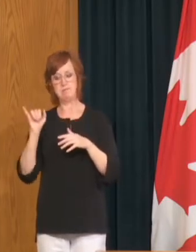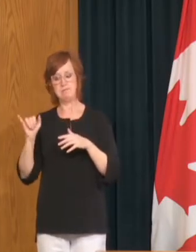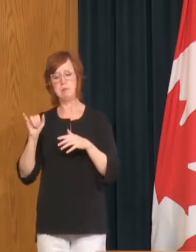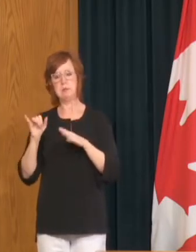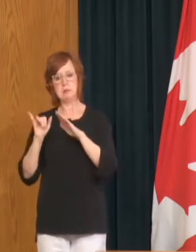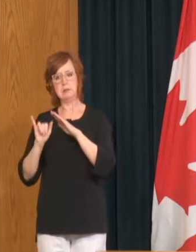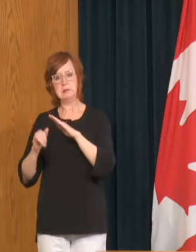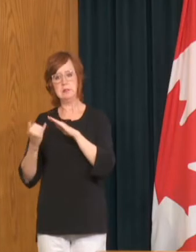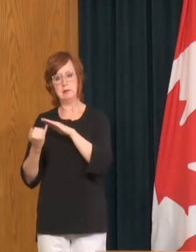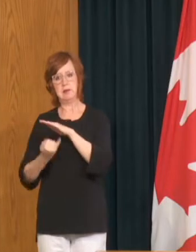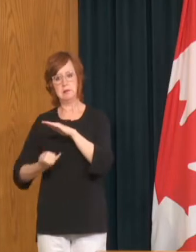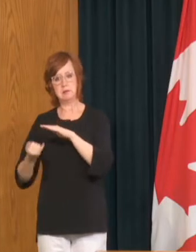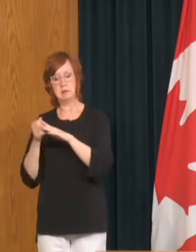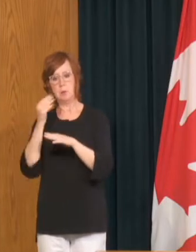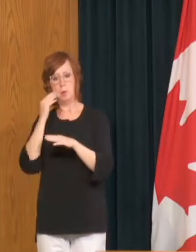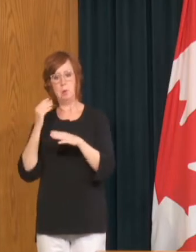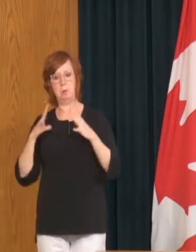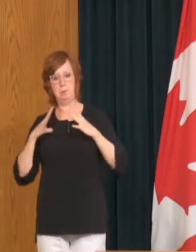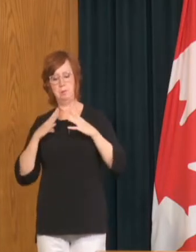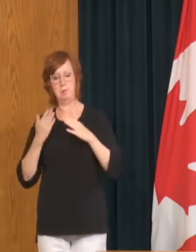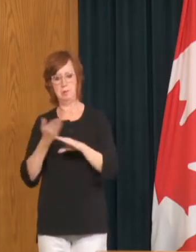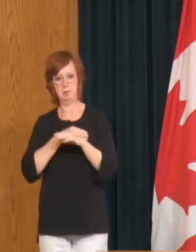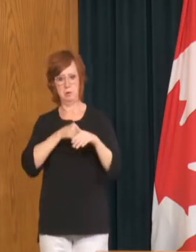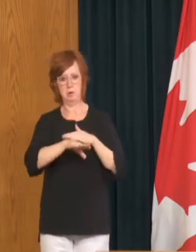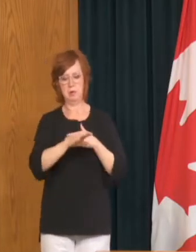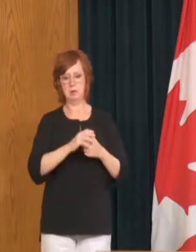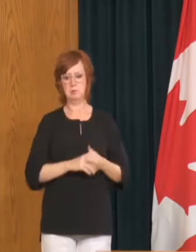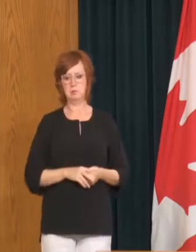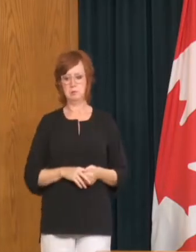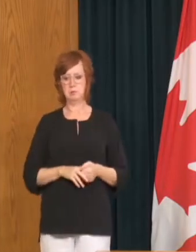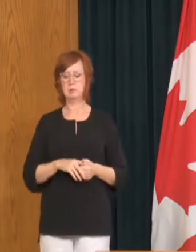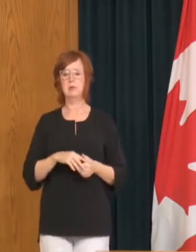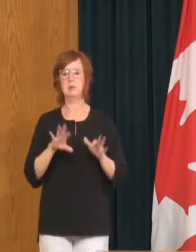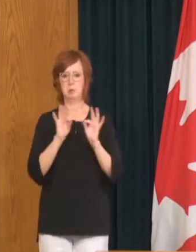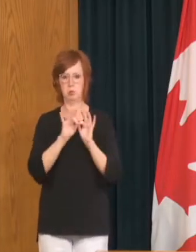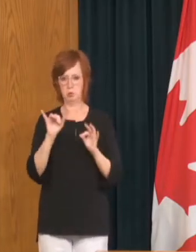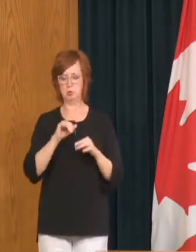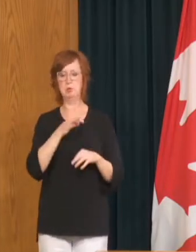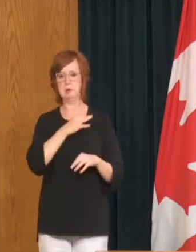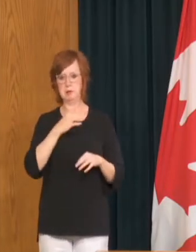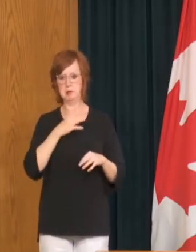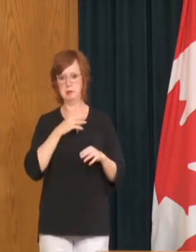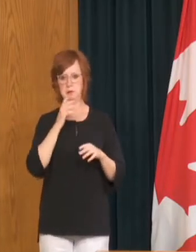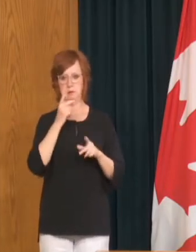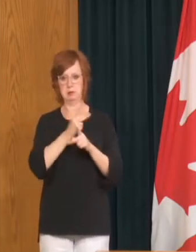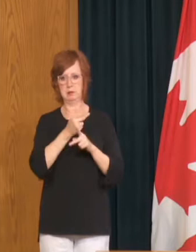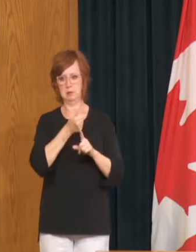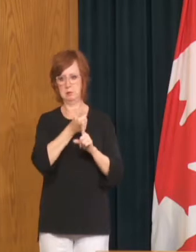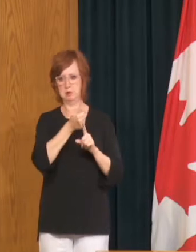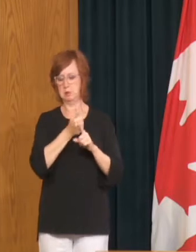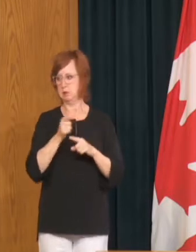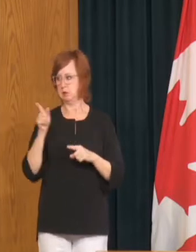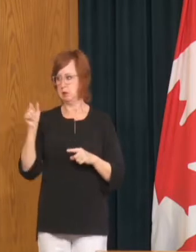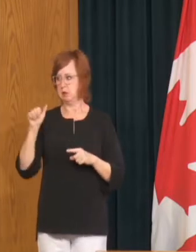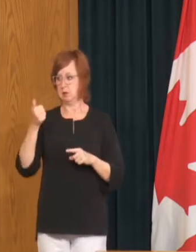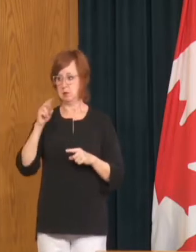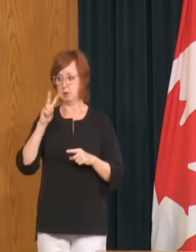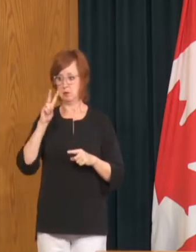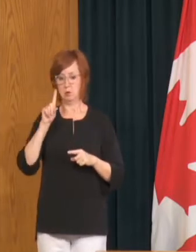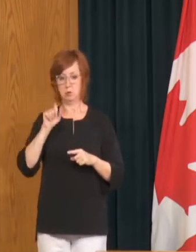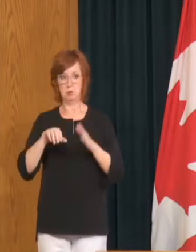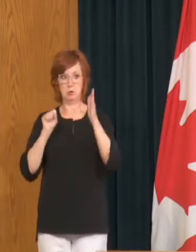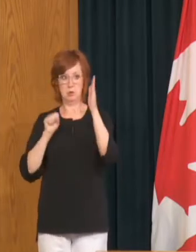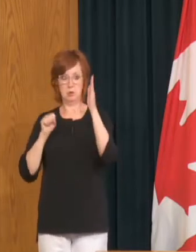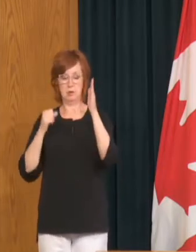visit, even as the restrictions are opened up a bit. Do you have a follow-up question, Zach? I do, yes.